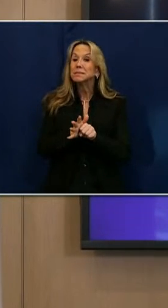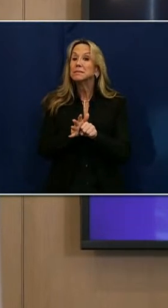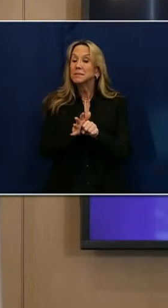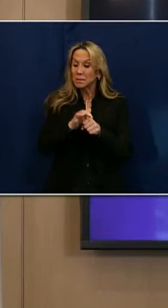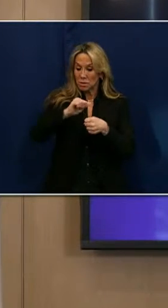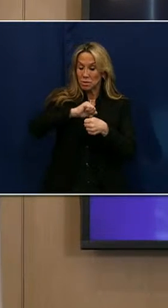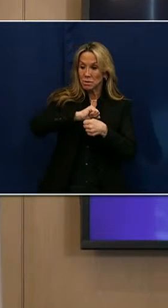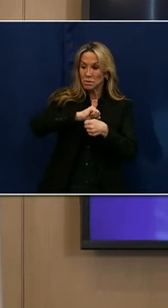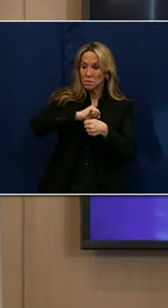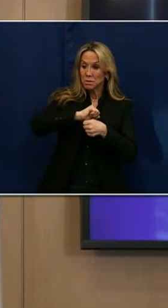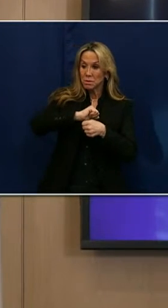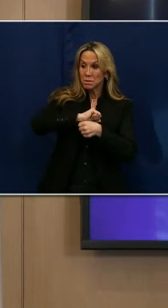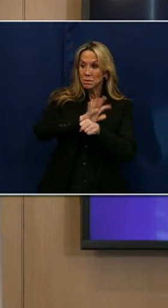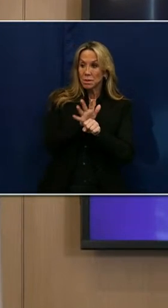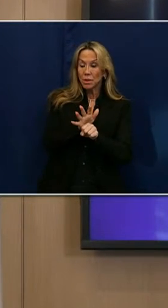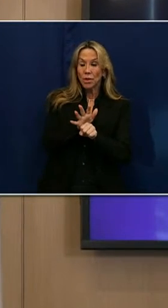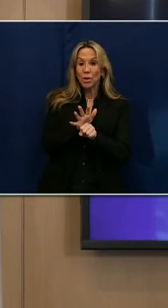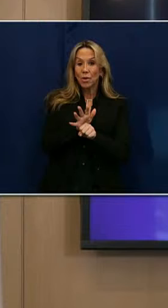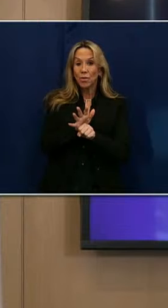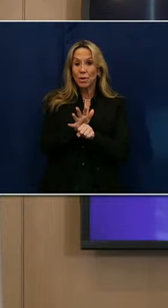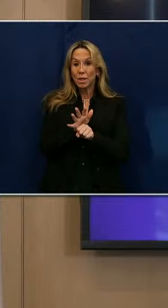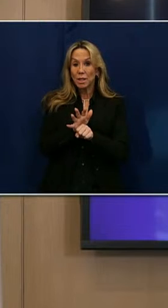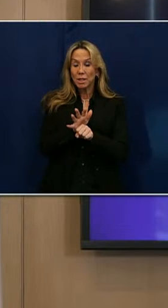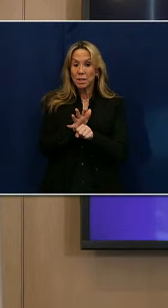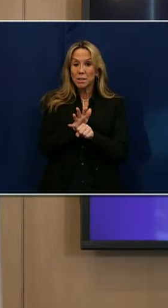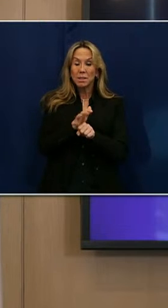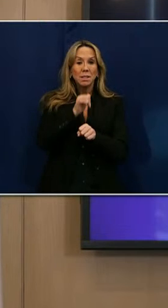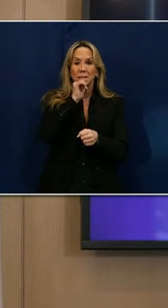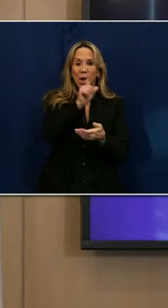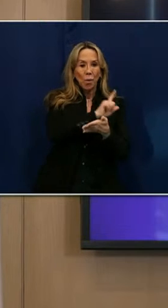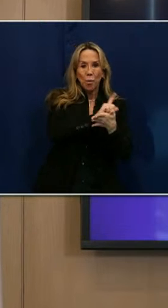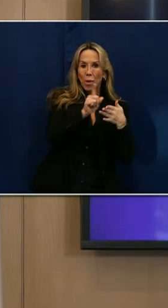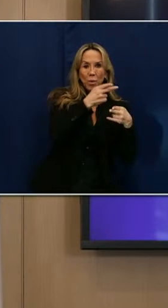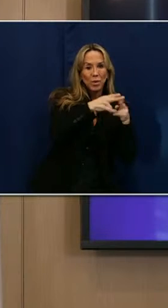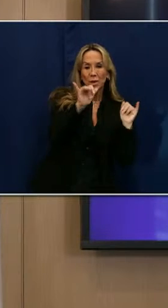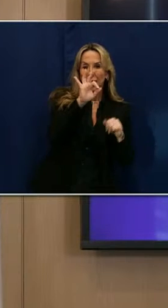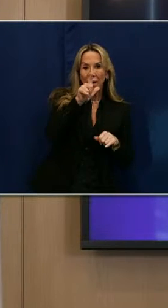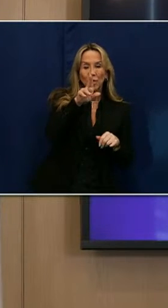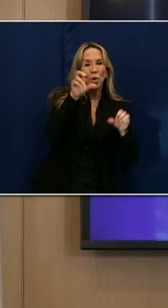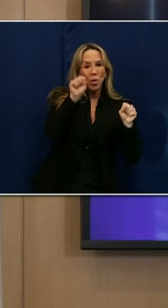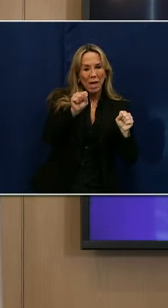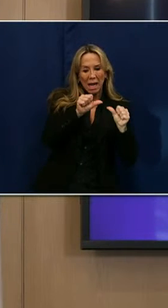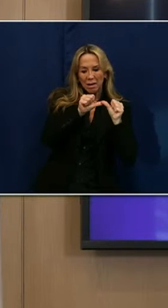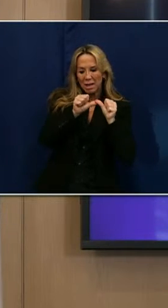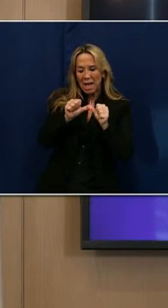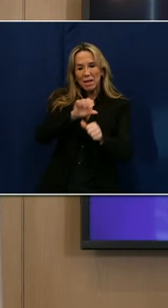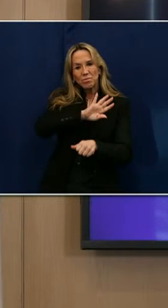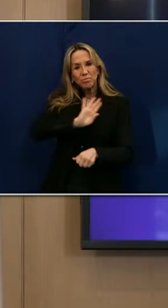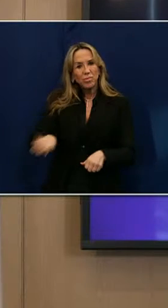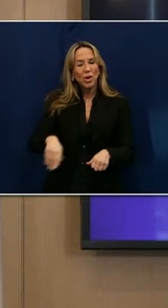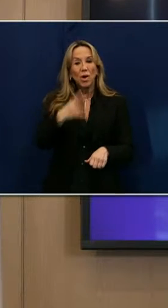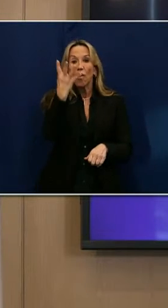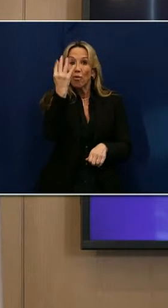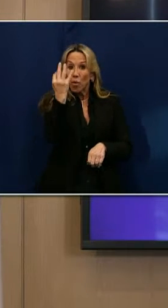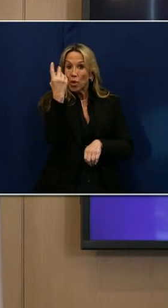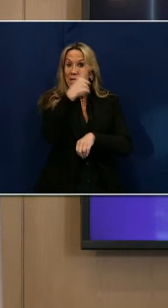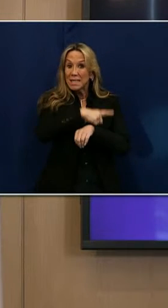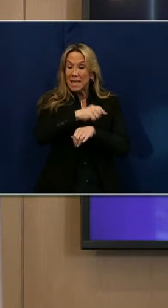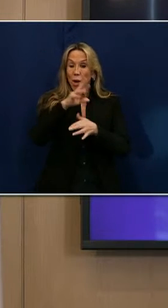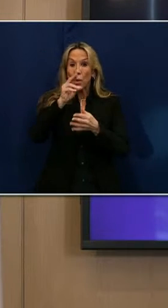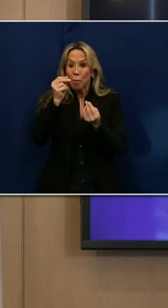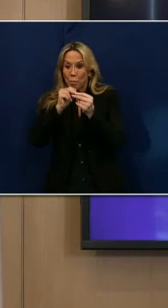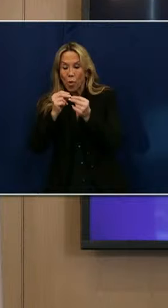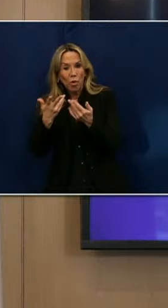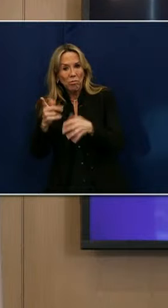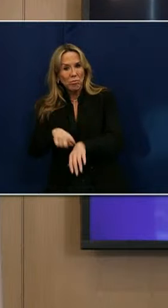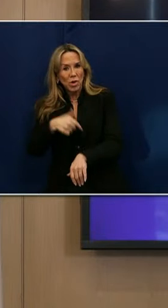COVID, it could last at least 14 days, if not longer. And again, it's always been about the staff and getting the healthcare workers